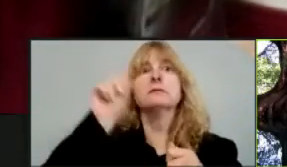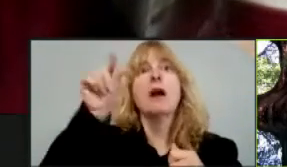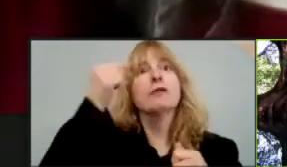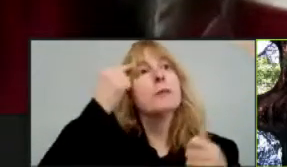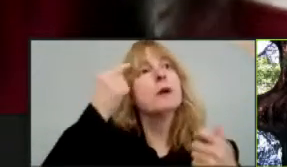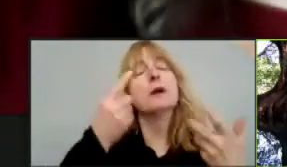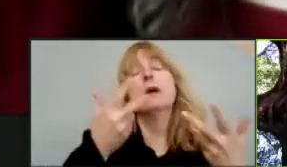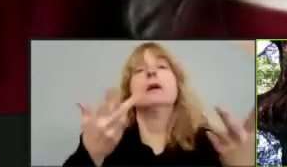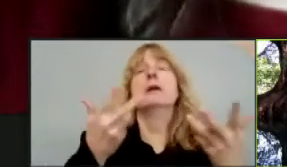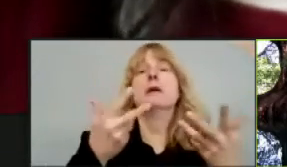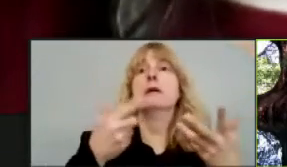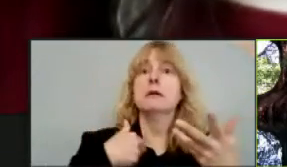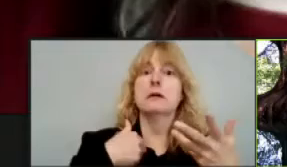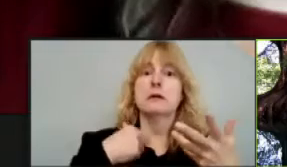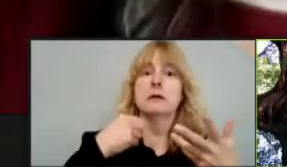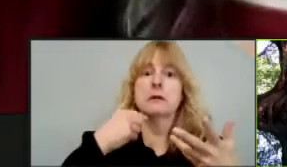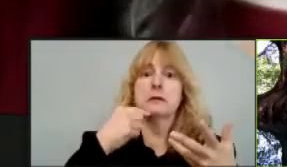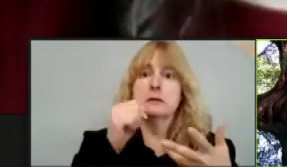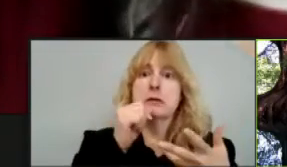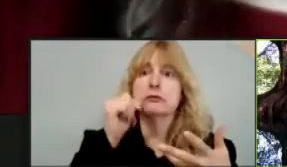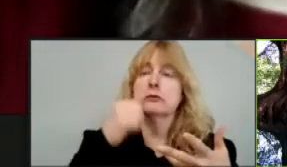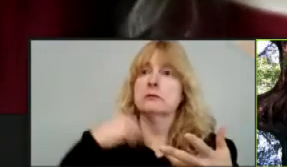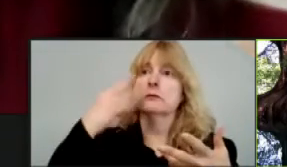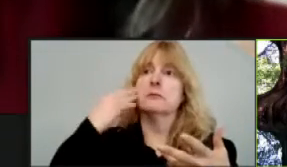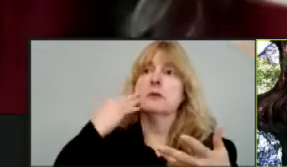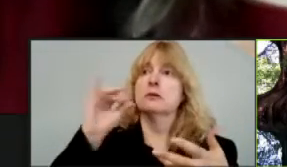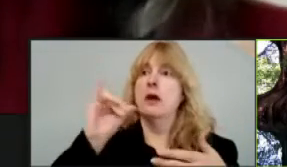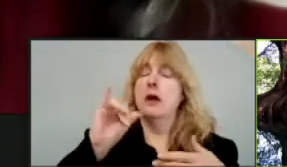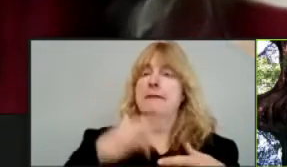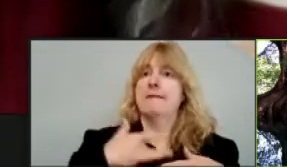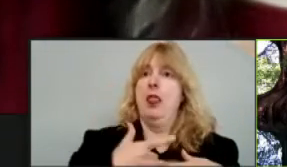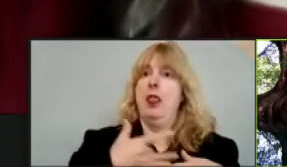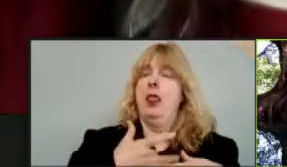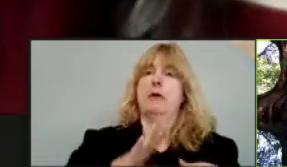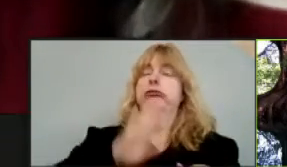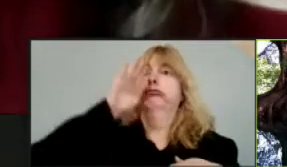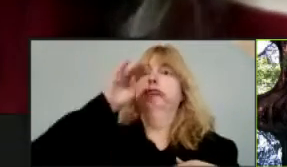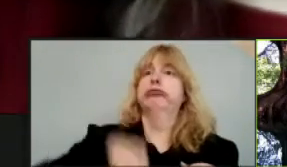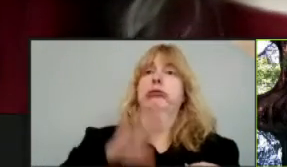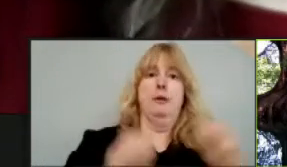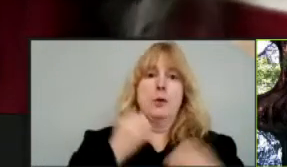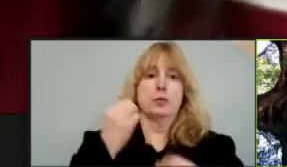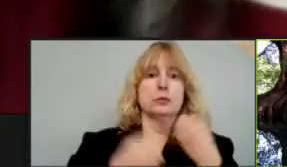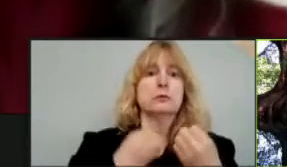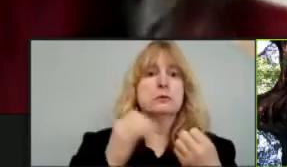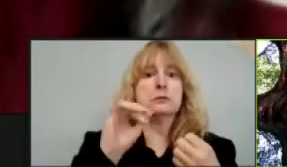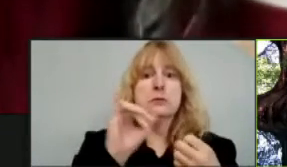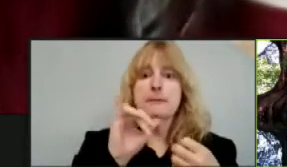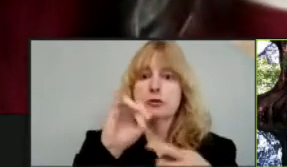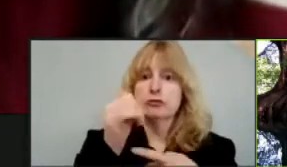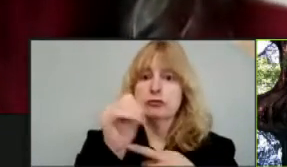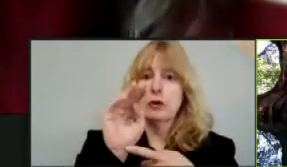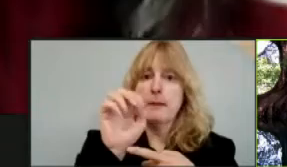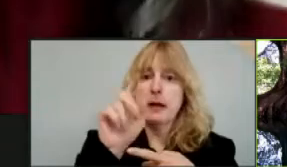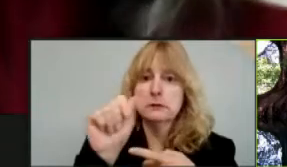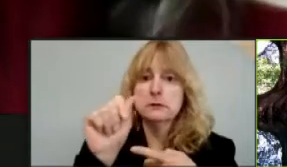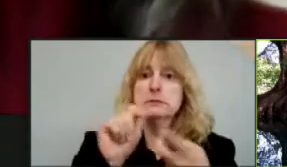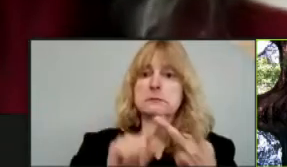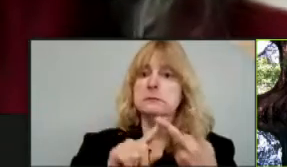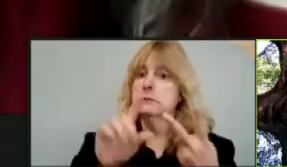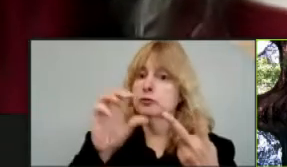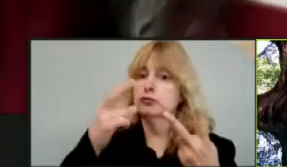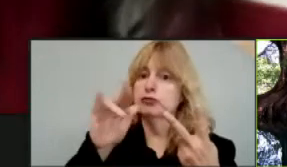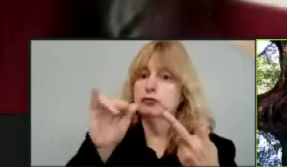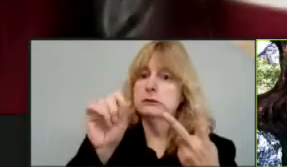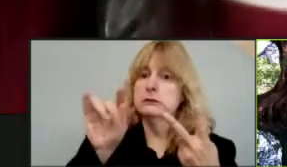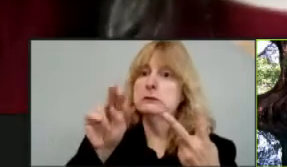as Jametta and Christine were talking about. And I'm sure many of you listening did as well. I started my